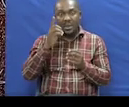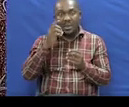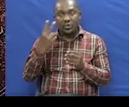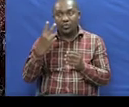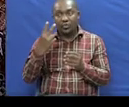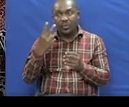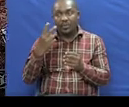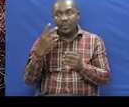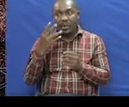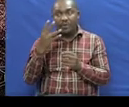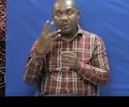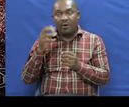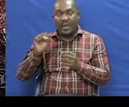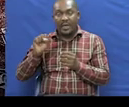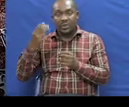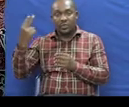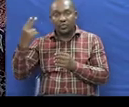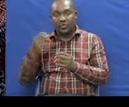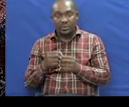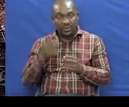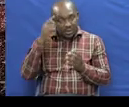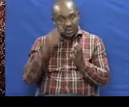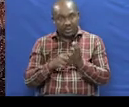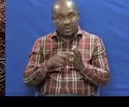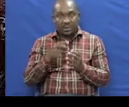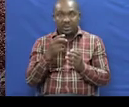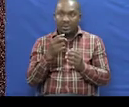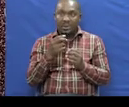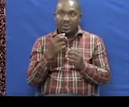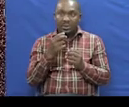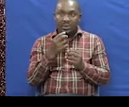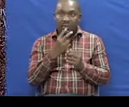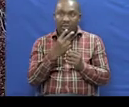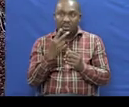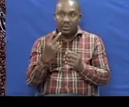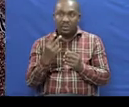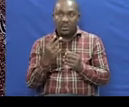4S2. That means 18, 20, 22. Vanadium,